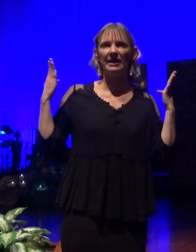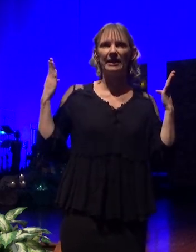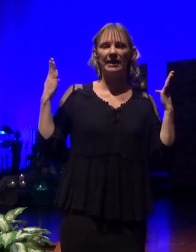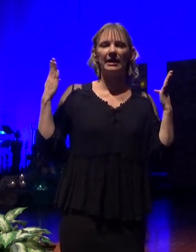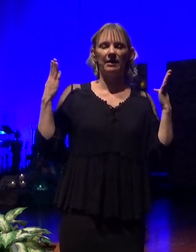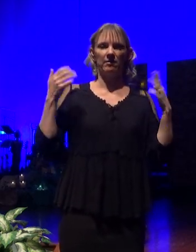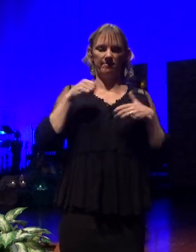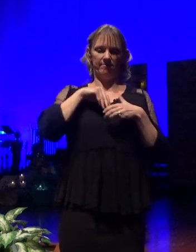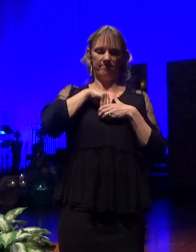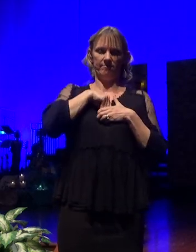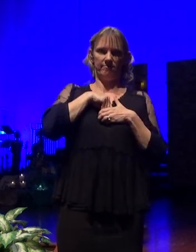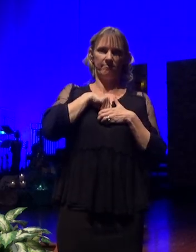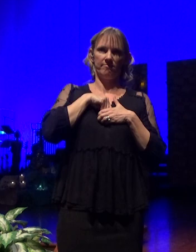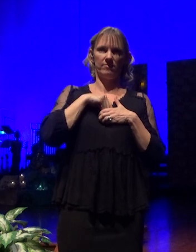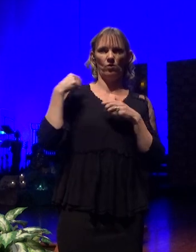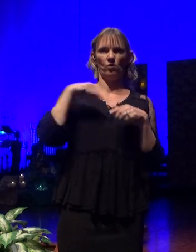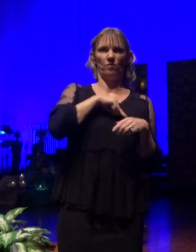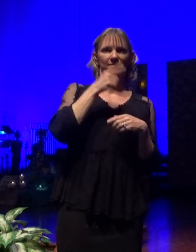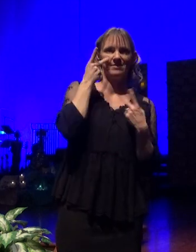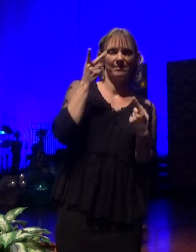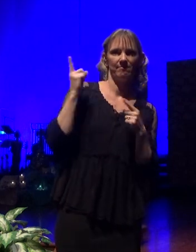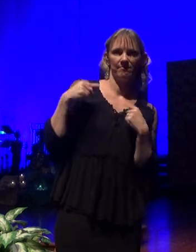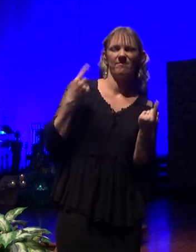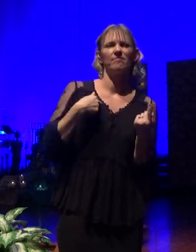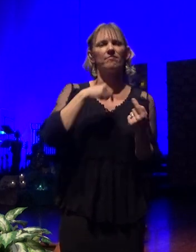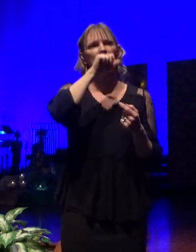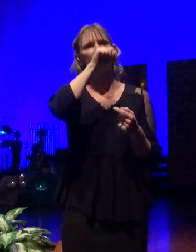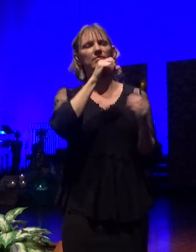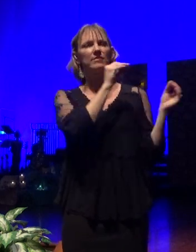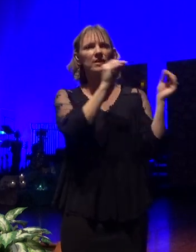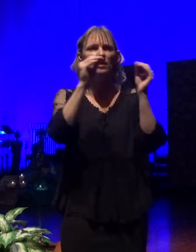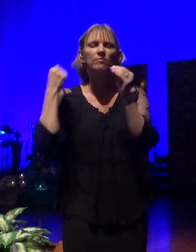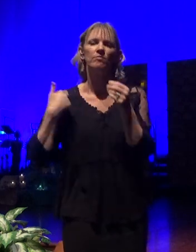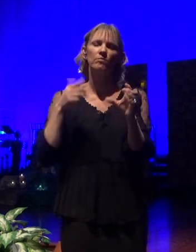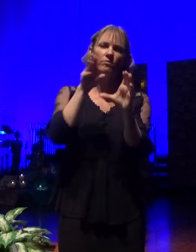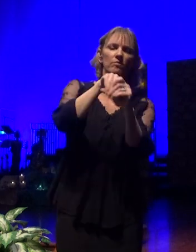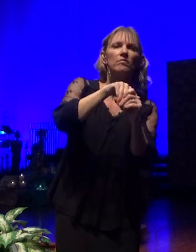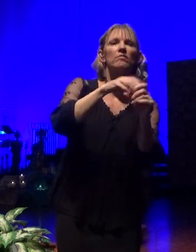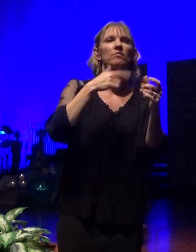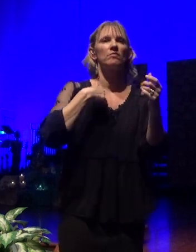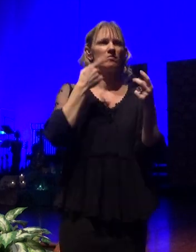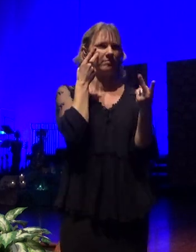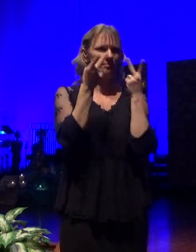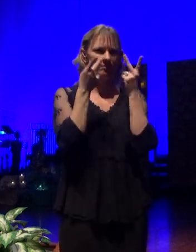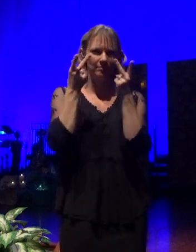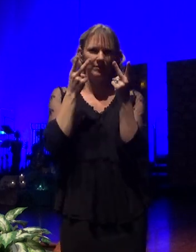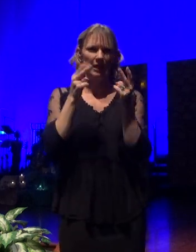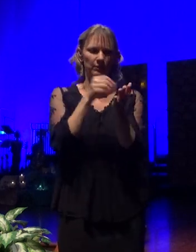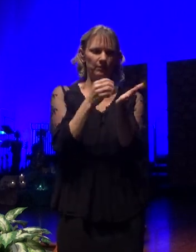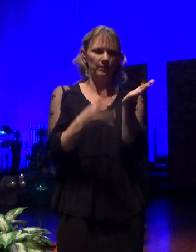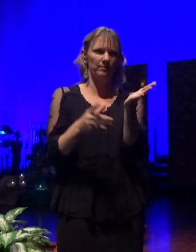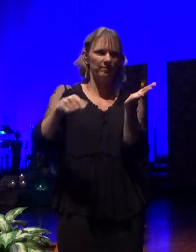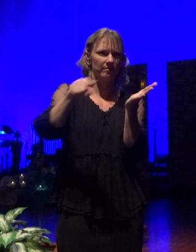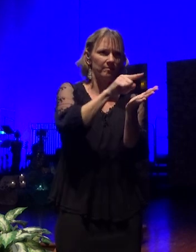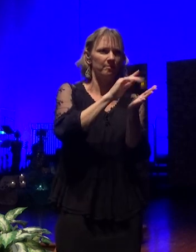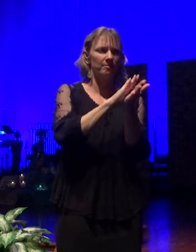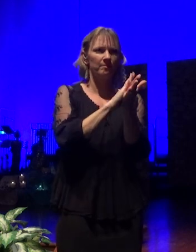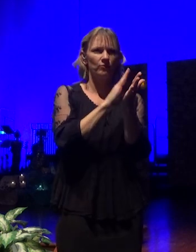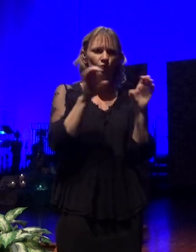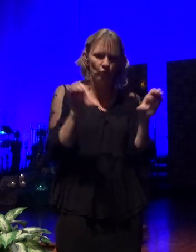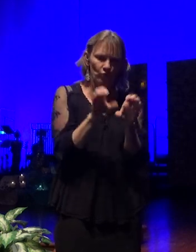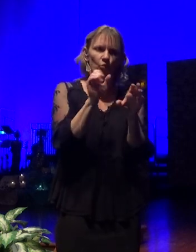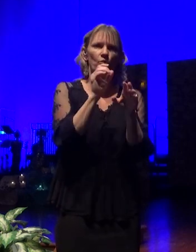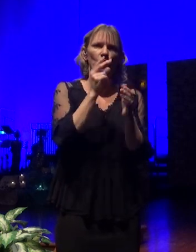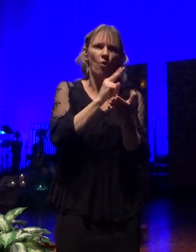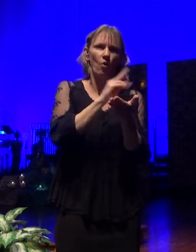seen. And I love teaching it and participating in it and watching as students do that holy sacred work,